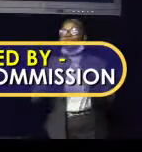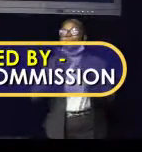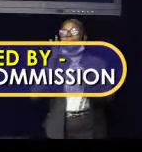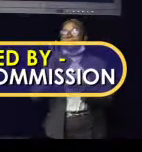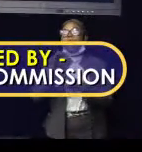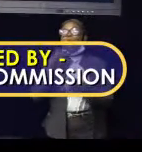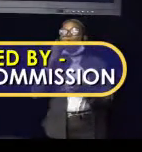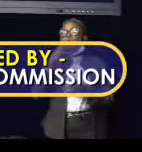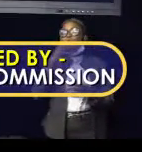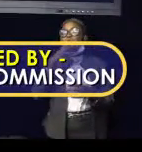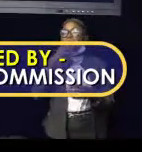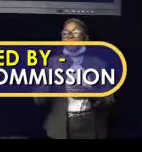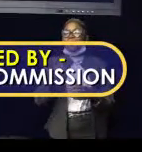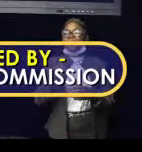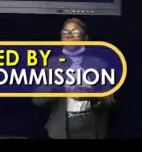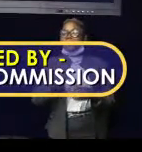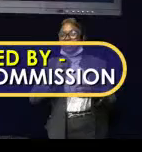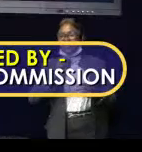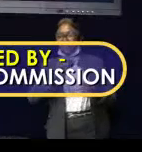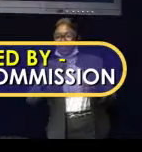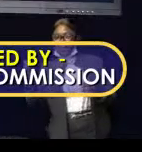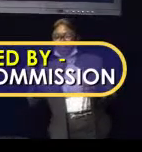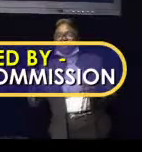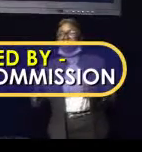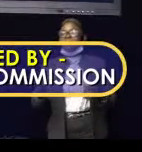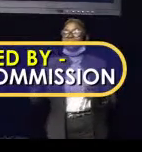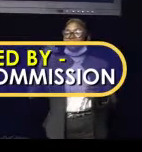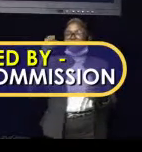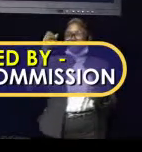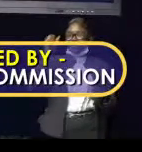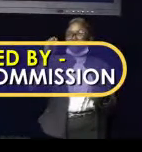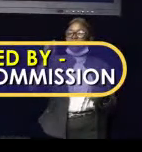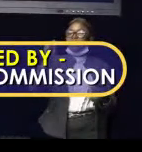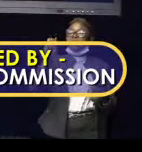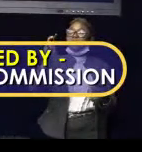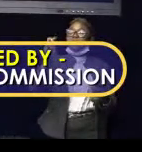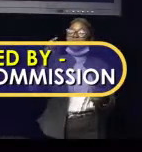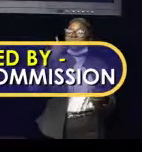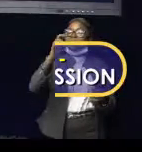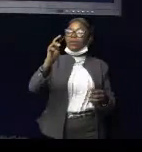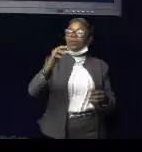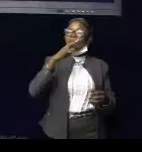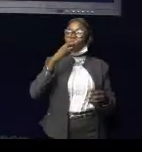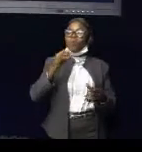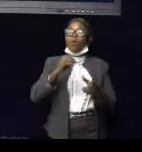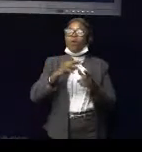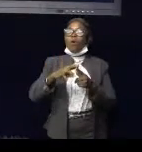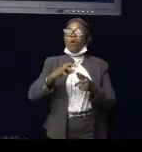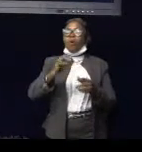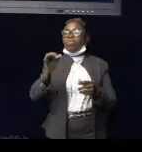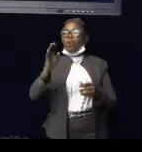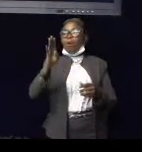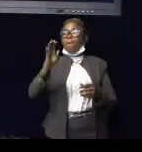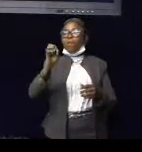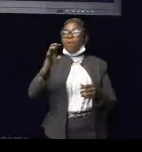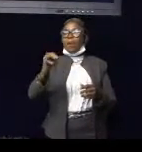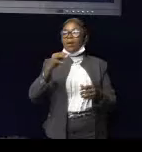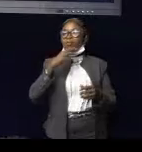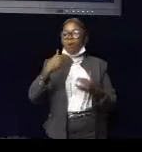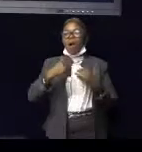shorter? Number 5. Who is dash Shegun or Boma? Cleverer or